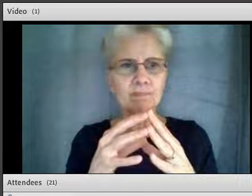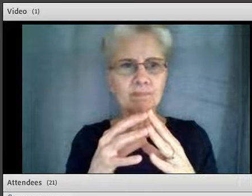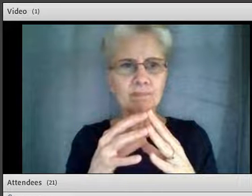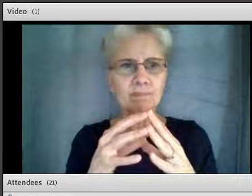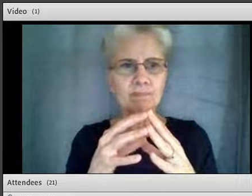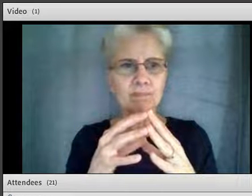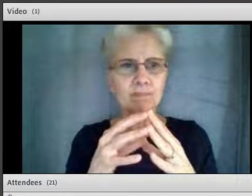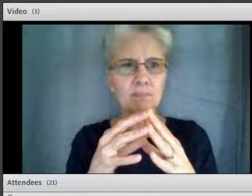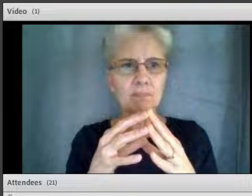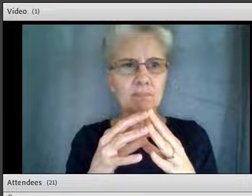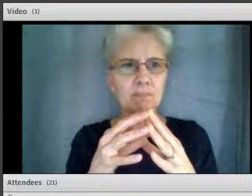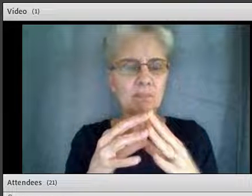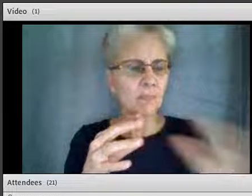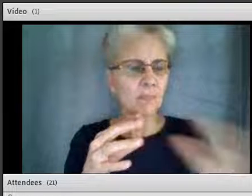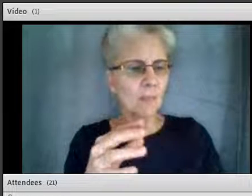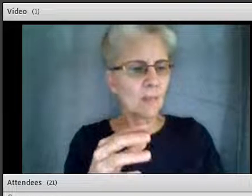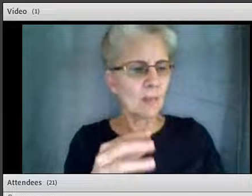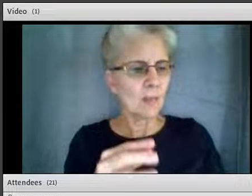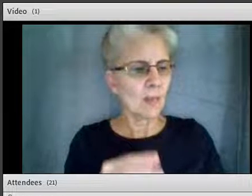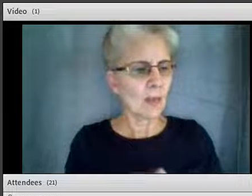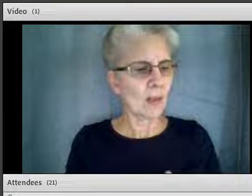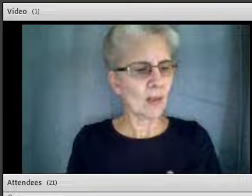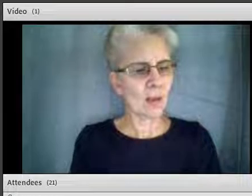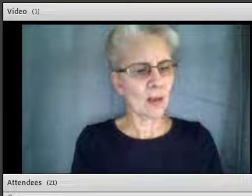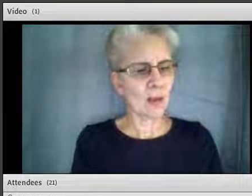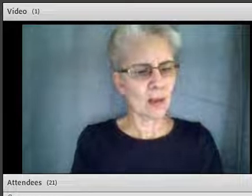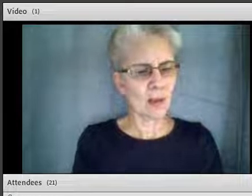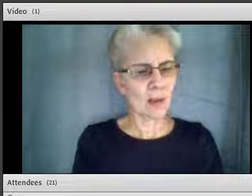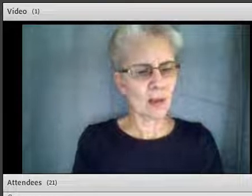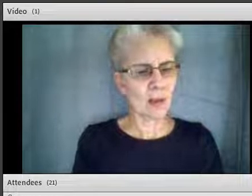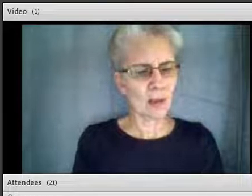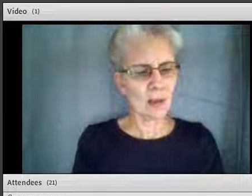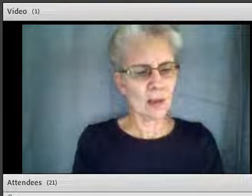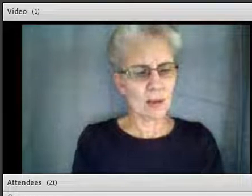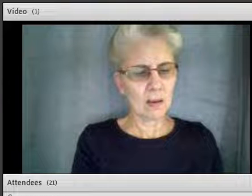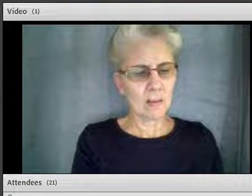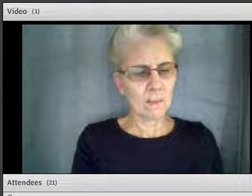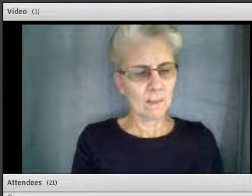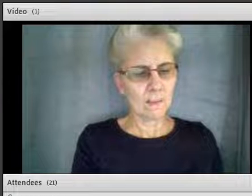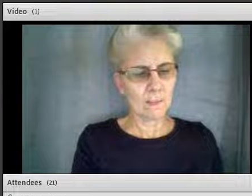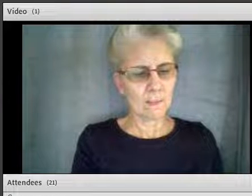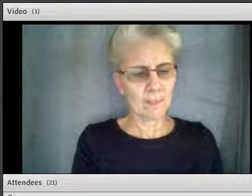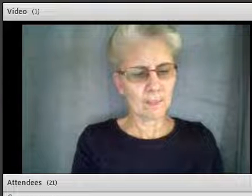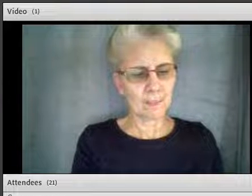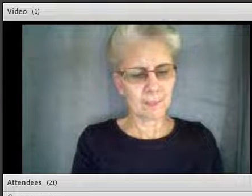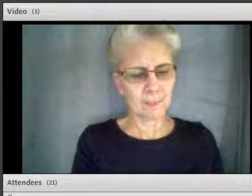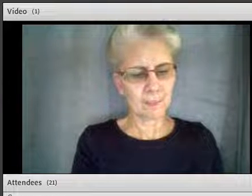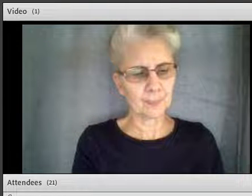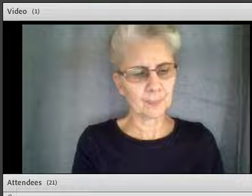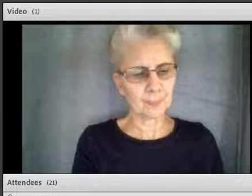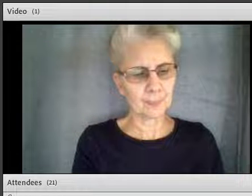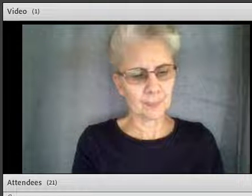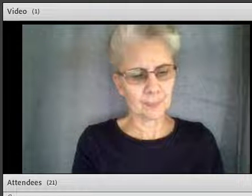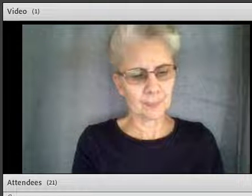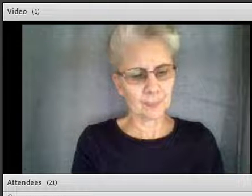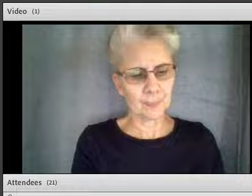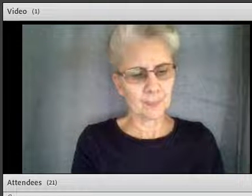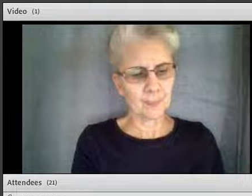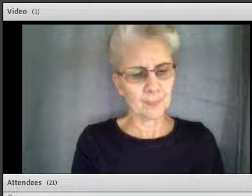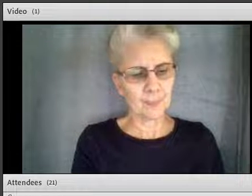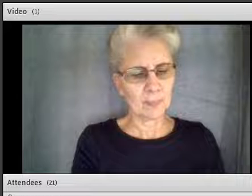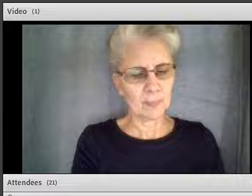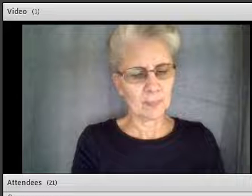But or hover and the little balls go. If you're processing something, I'm moving my hands like you can see.